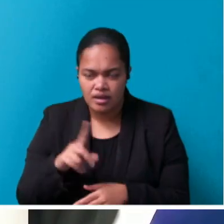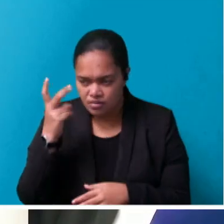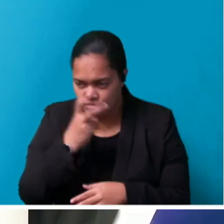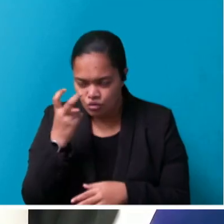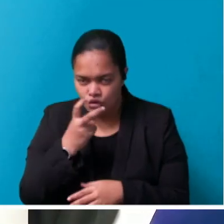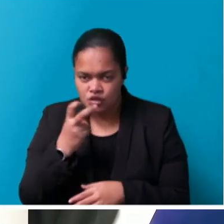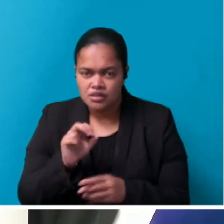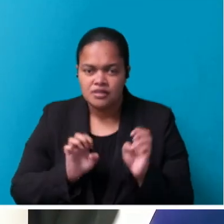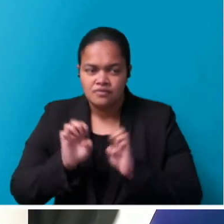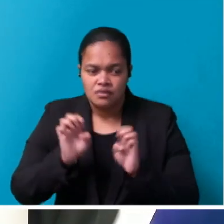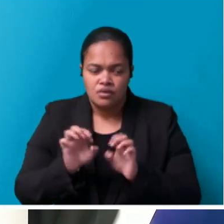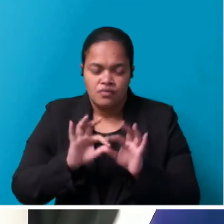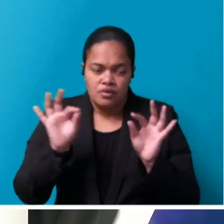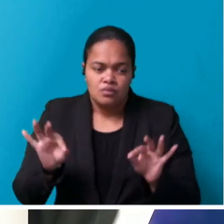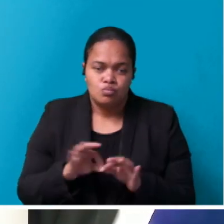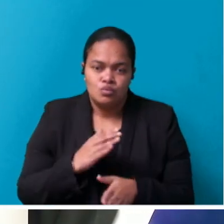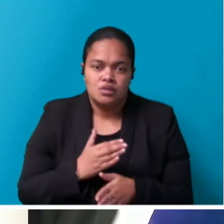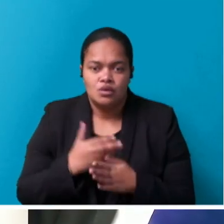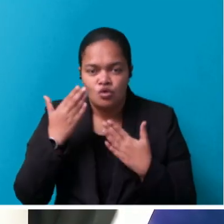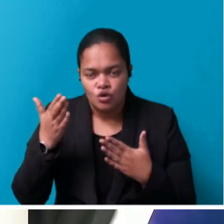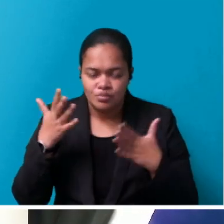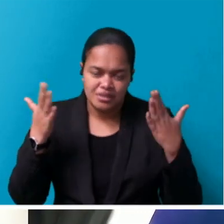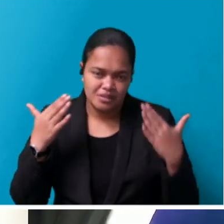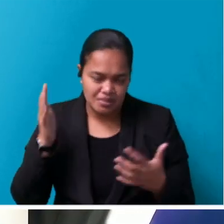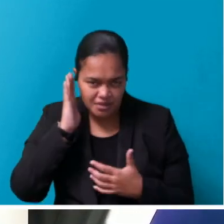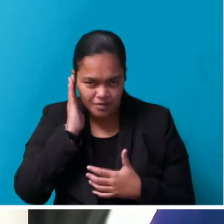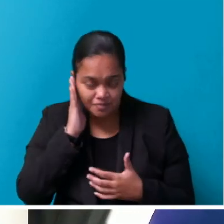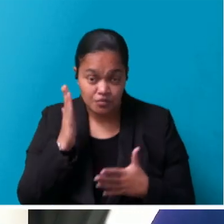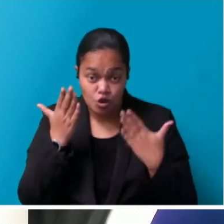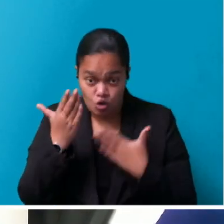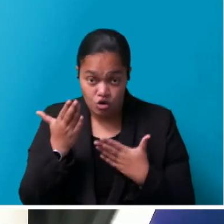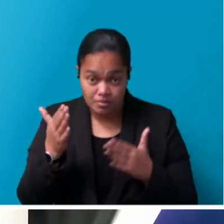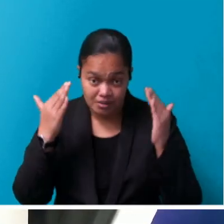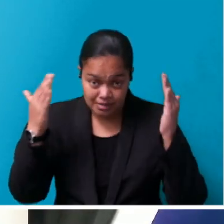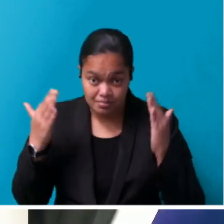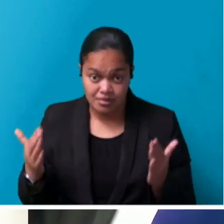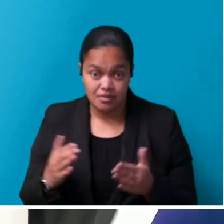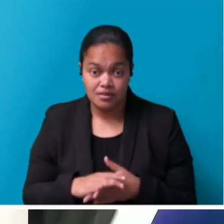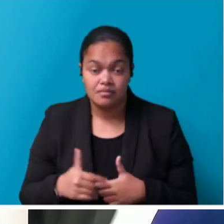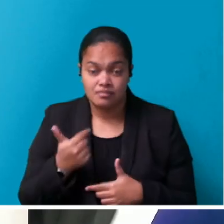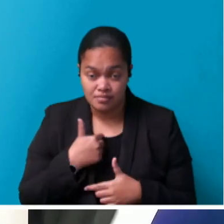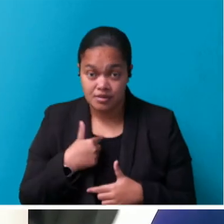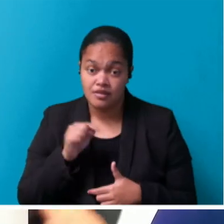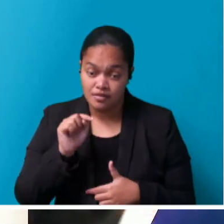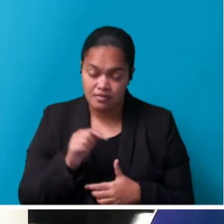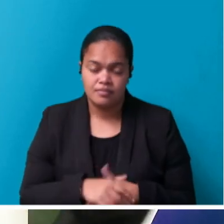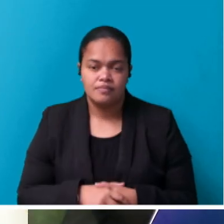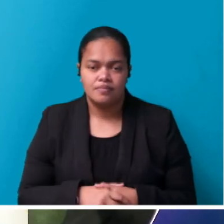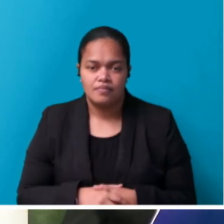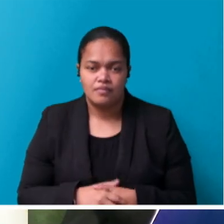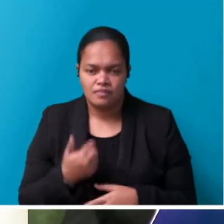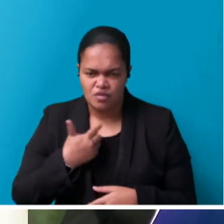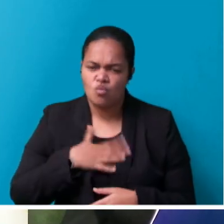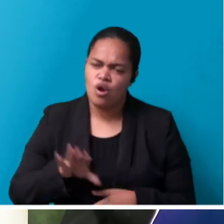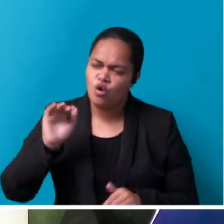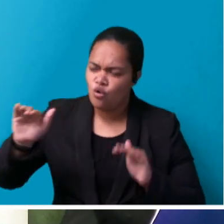evaluation framework, Honorable Speaker. Honorable Speaker, I therefore would like to call on